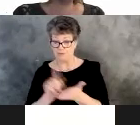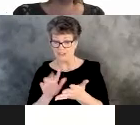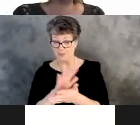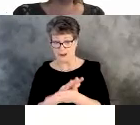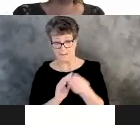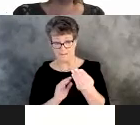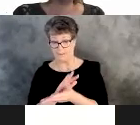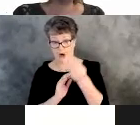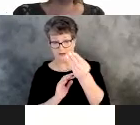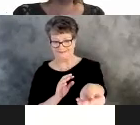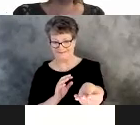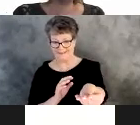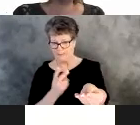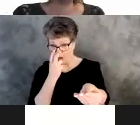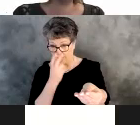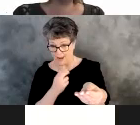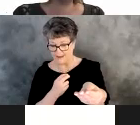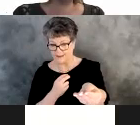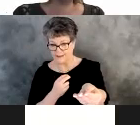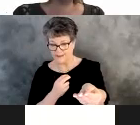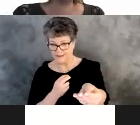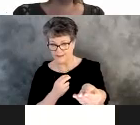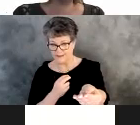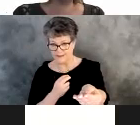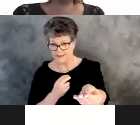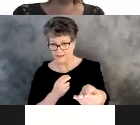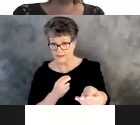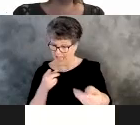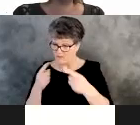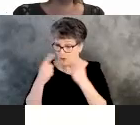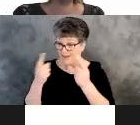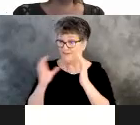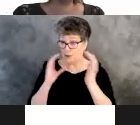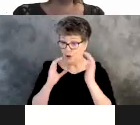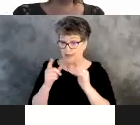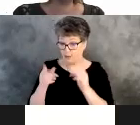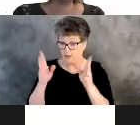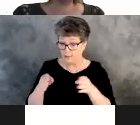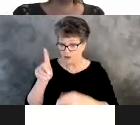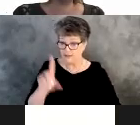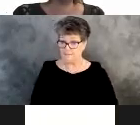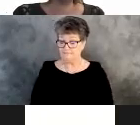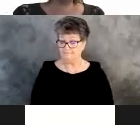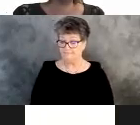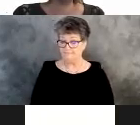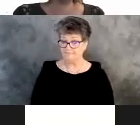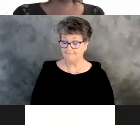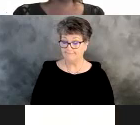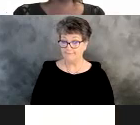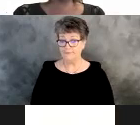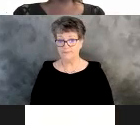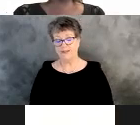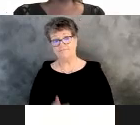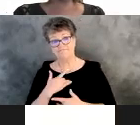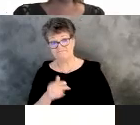of paper, and that person is blind, have you effectively communicated with that person? Likely